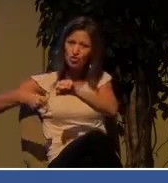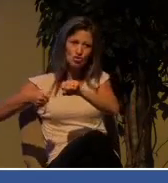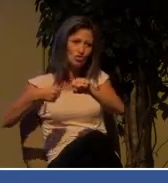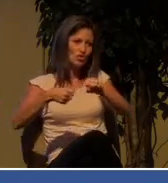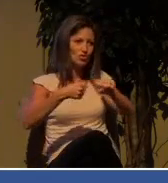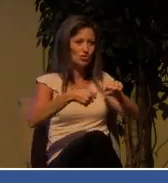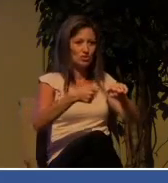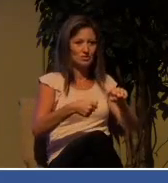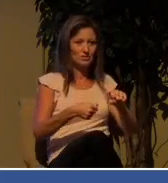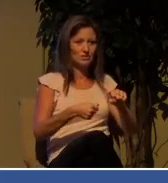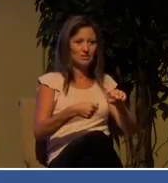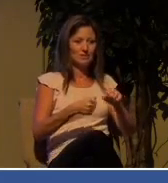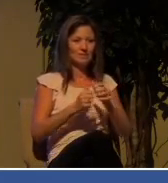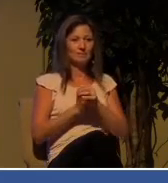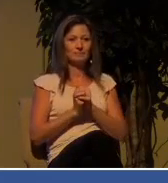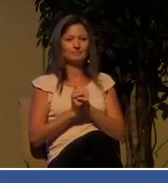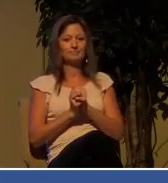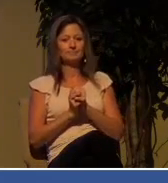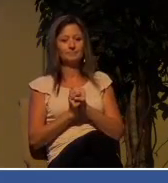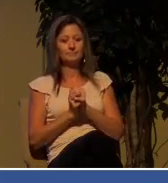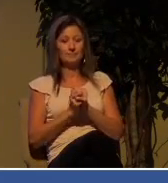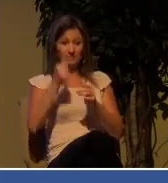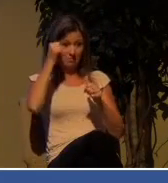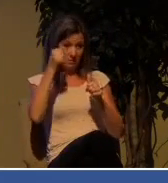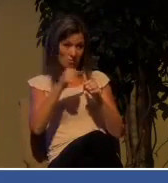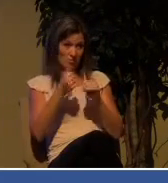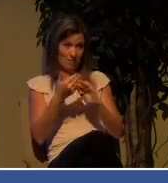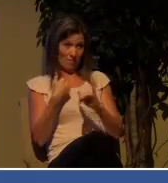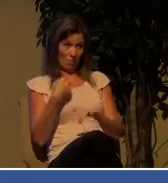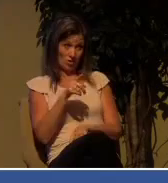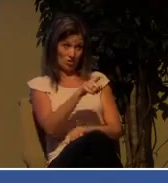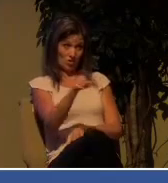all, once you were a fish.